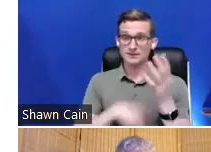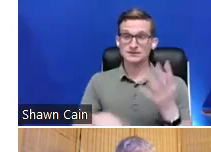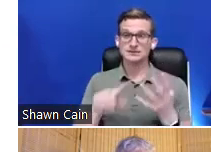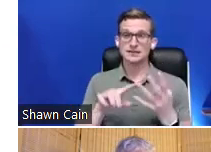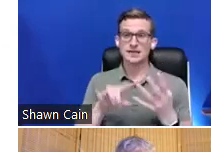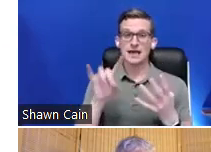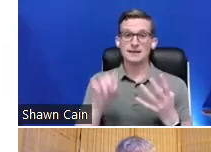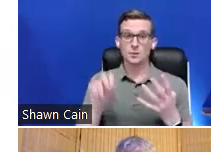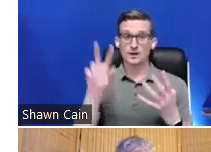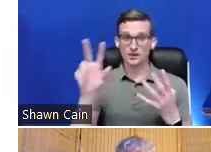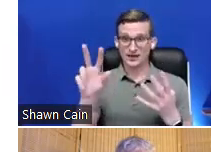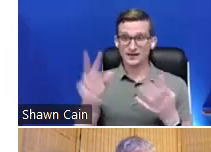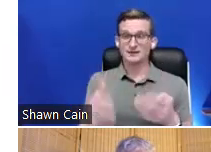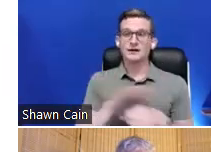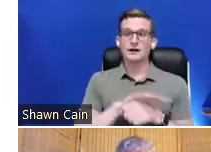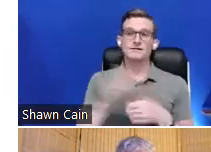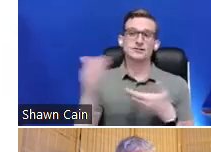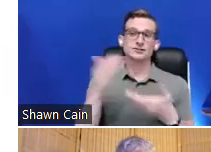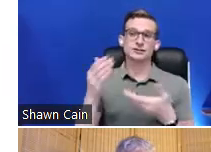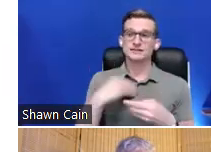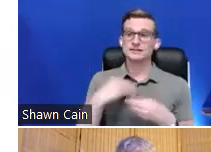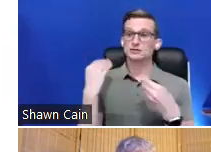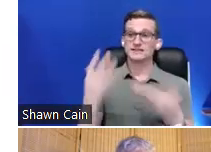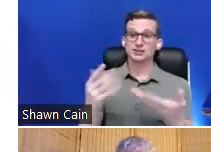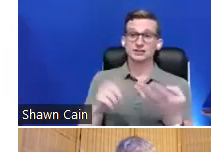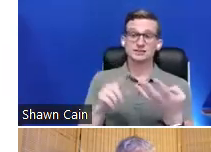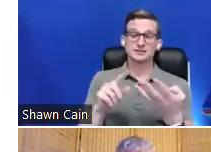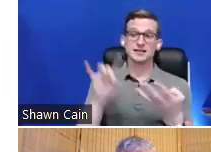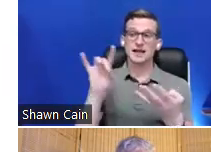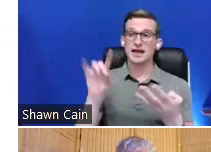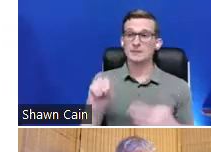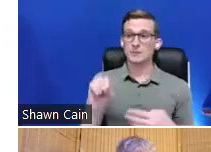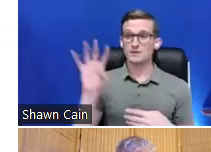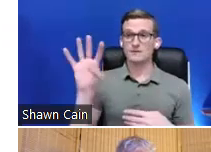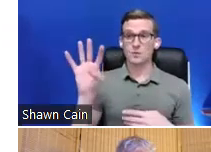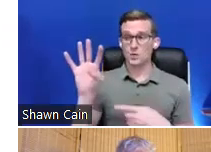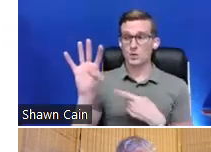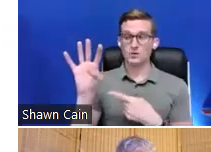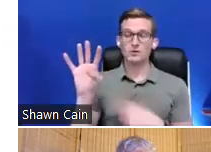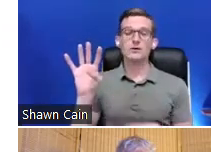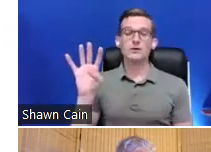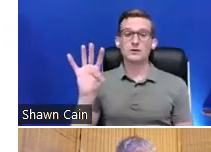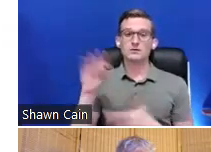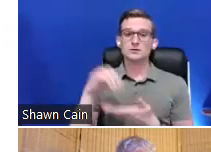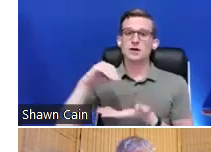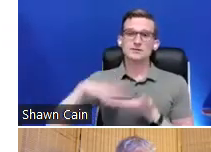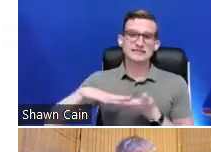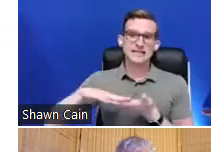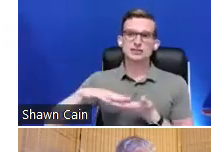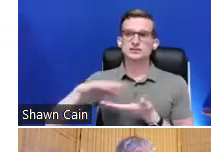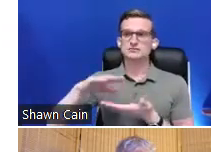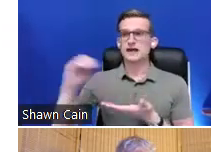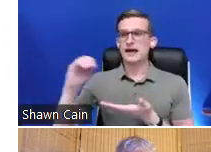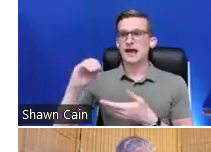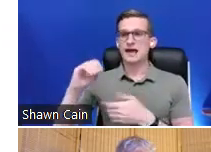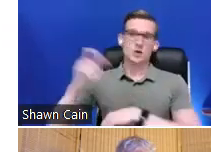point 3 is covering service provisions, and then 8 point whatever number that is, point 4 is documentation and timeliness. So